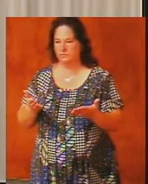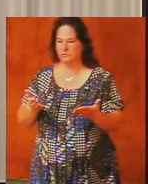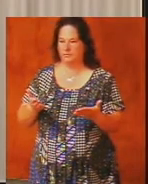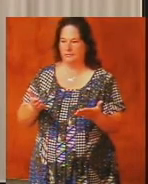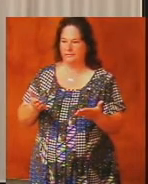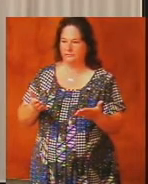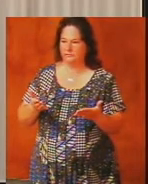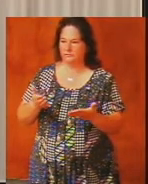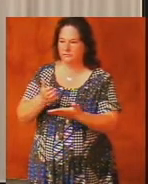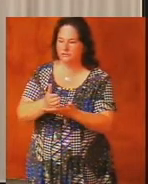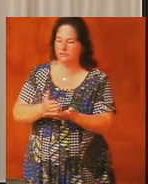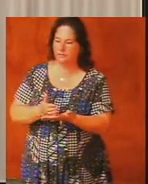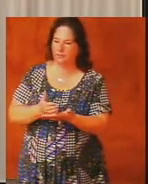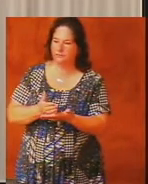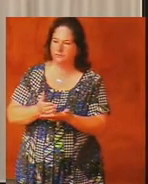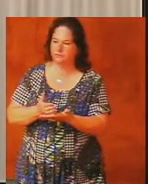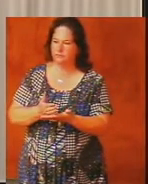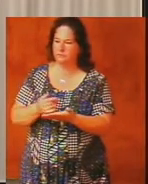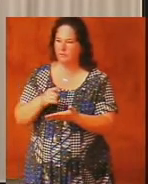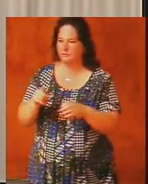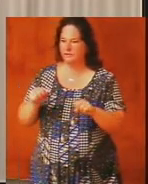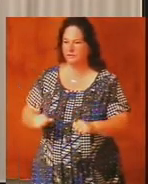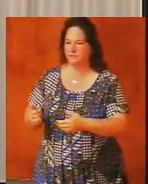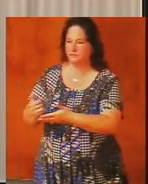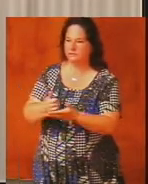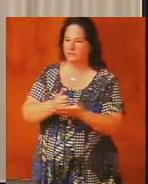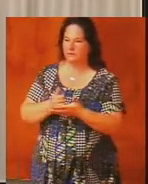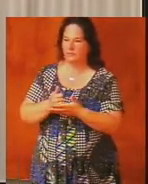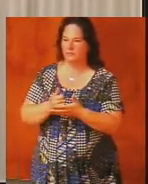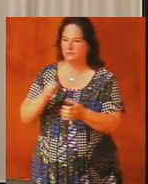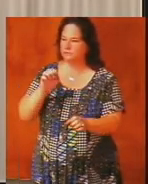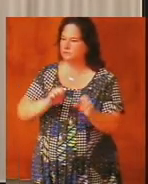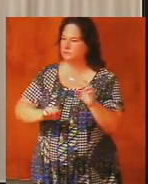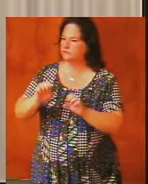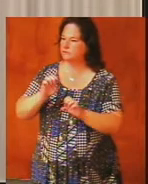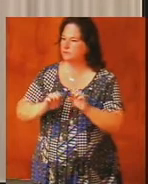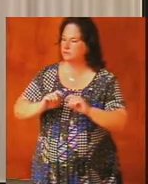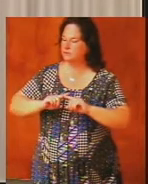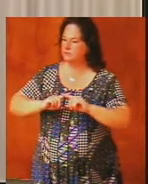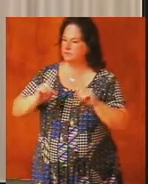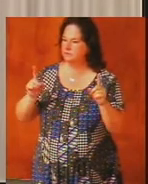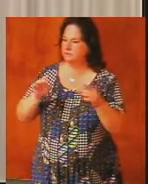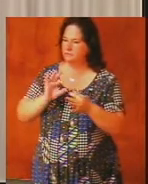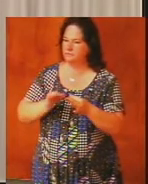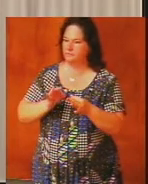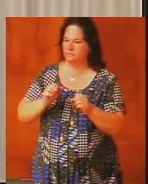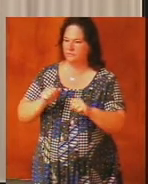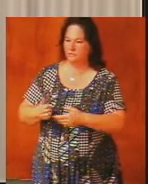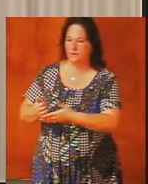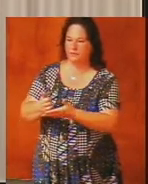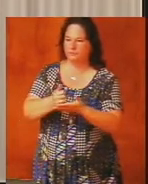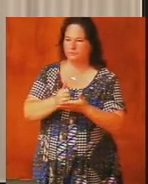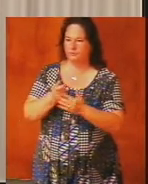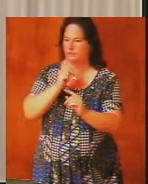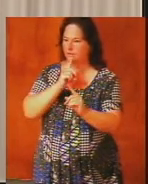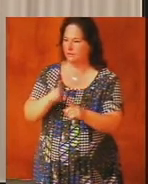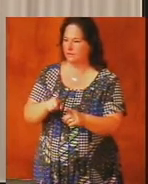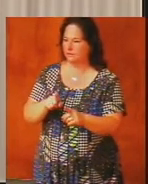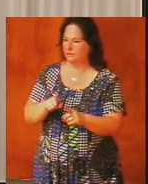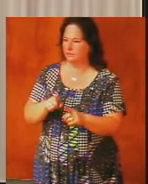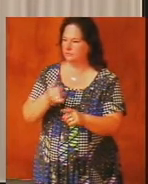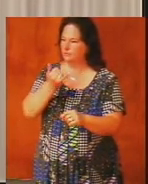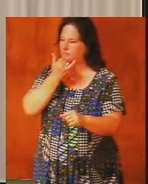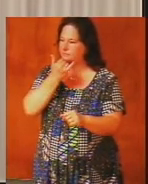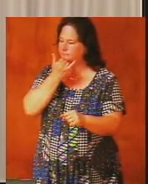at least to some extent. They can help you evaluate different interpretations. They can help you answer